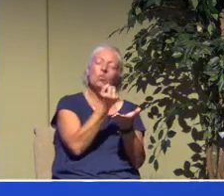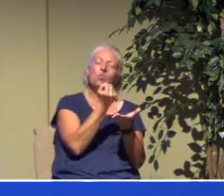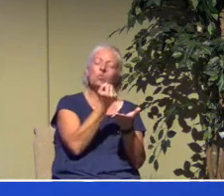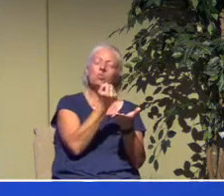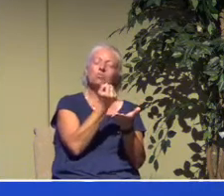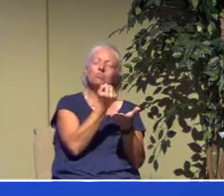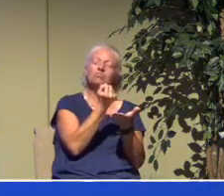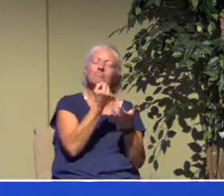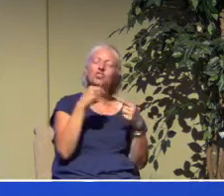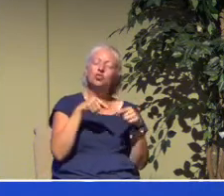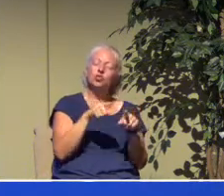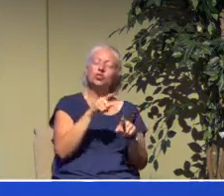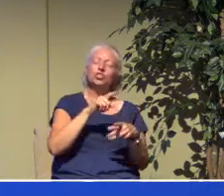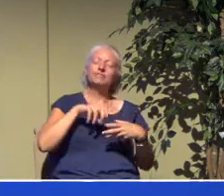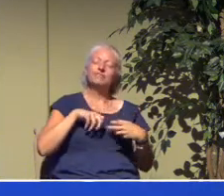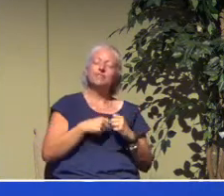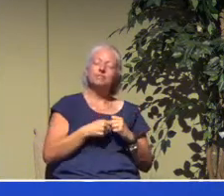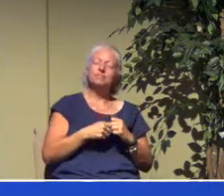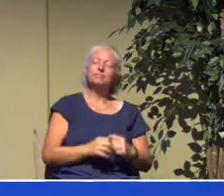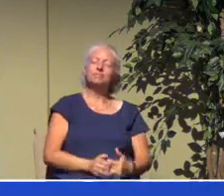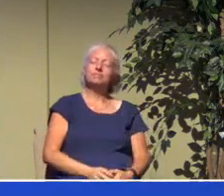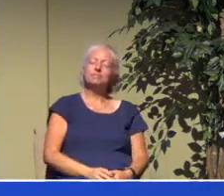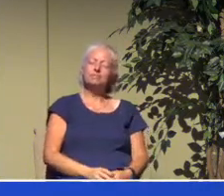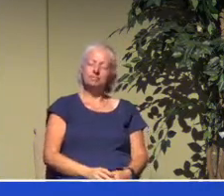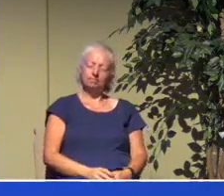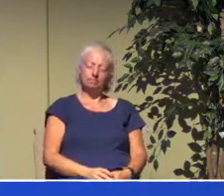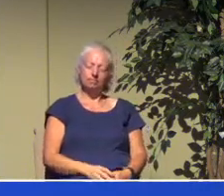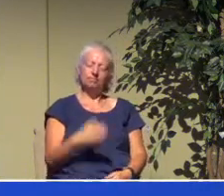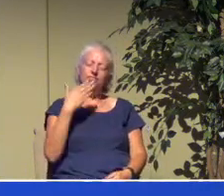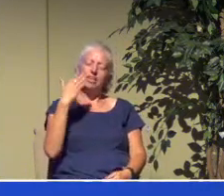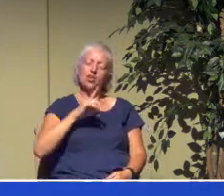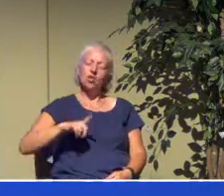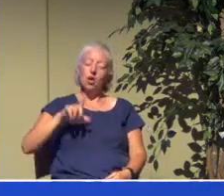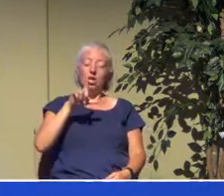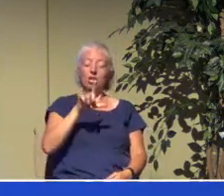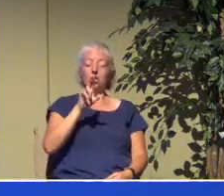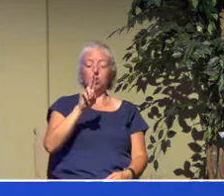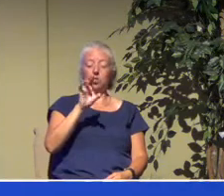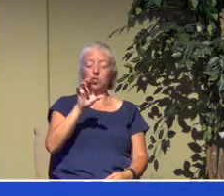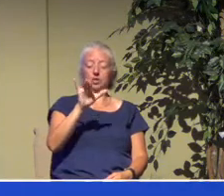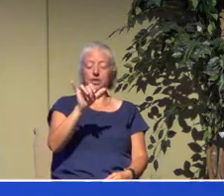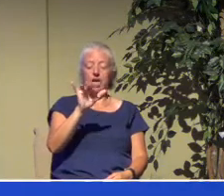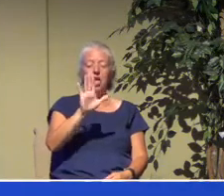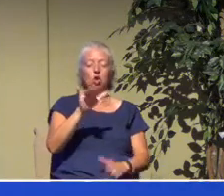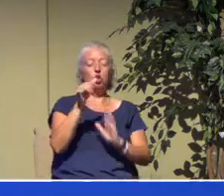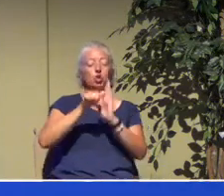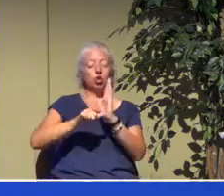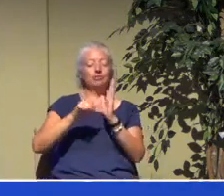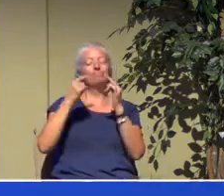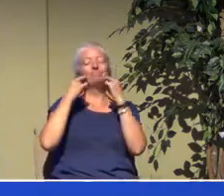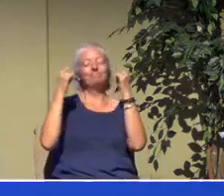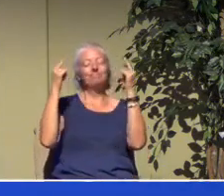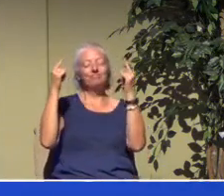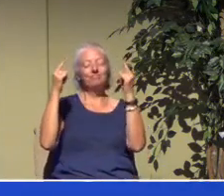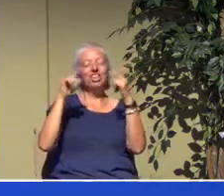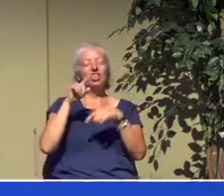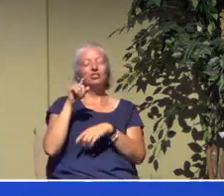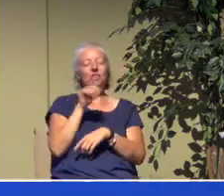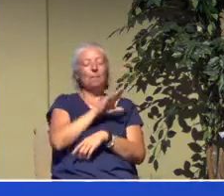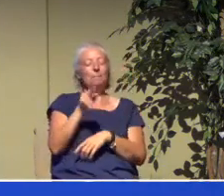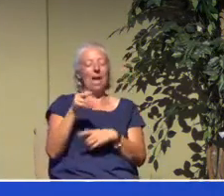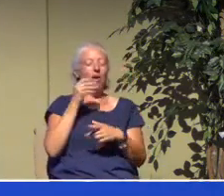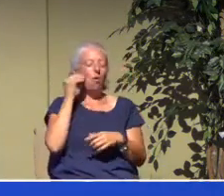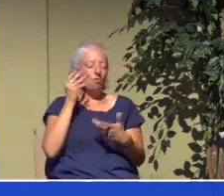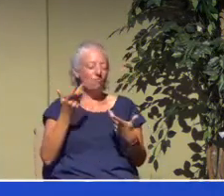time. We thank you, Lord, that Lucy's surgery went so well and that she's returned home already. Lord,